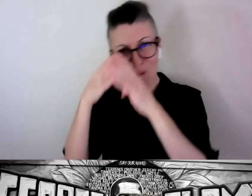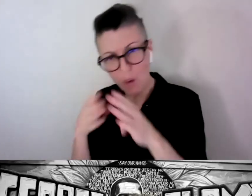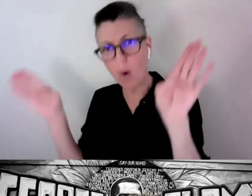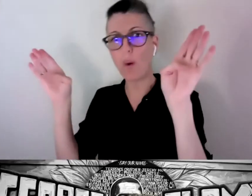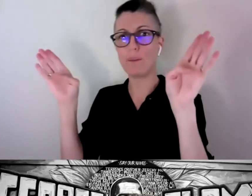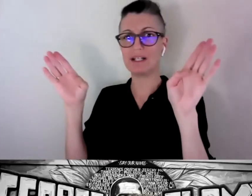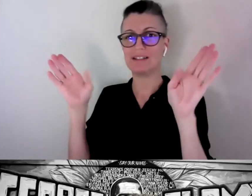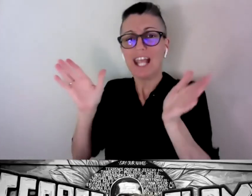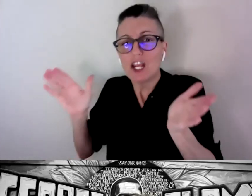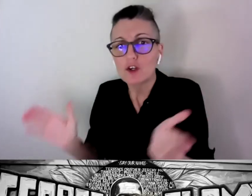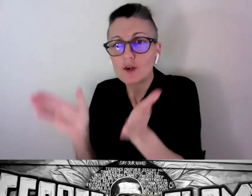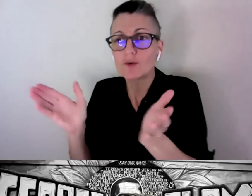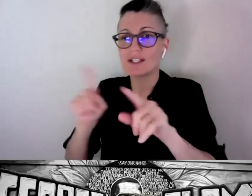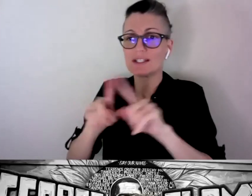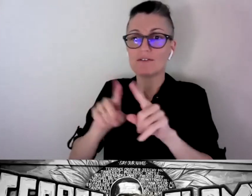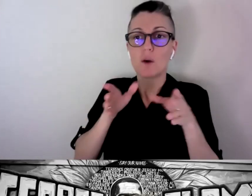things, right?